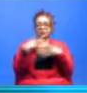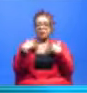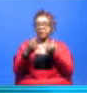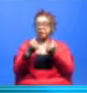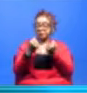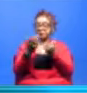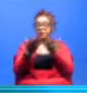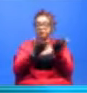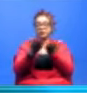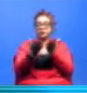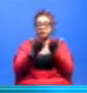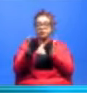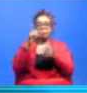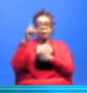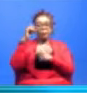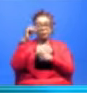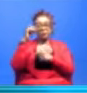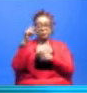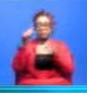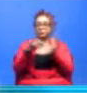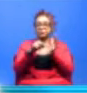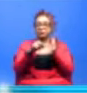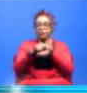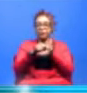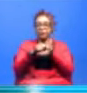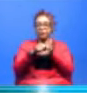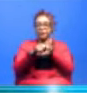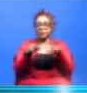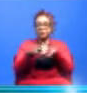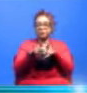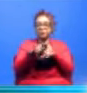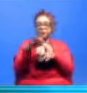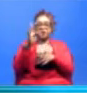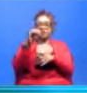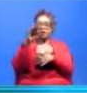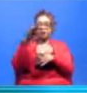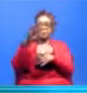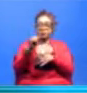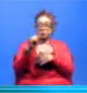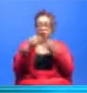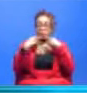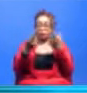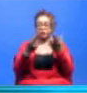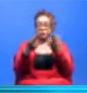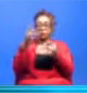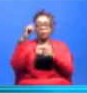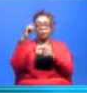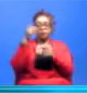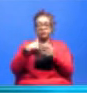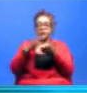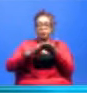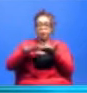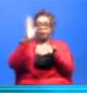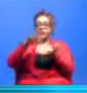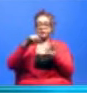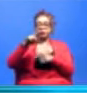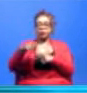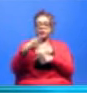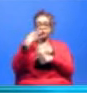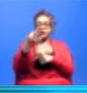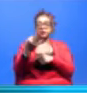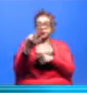medical services in public hospitals. And as Fatma Bugu reports, Mombasa County has already recorded more than